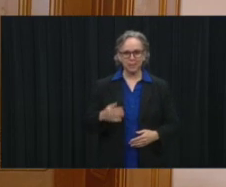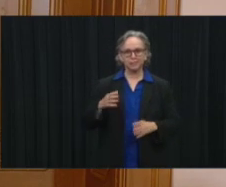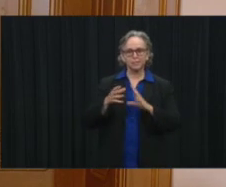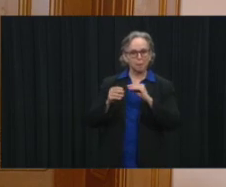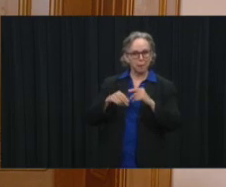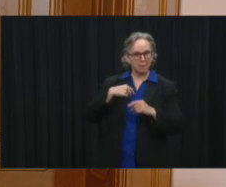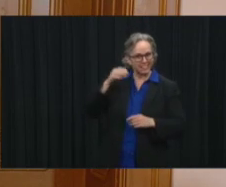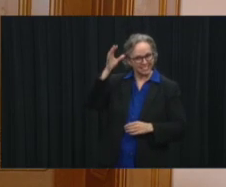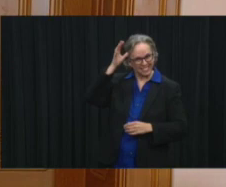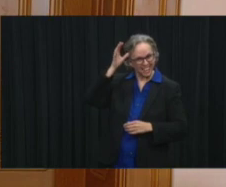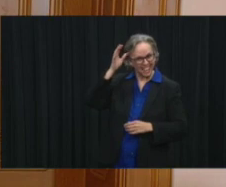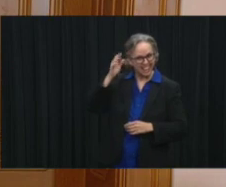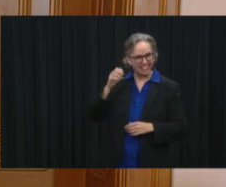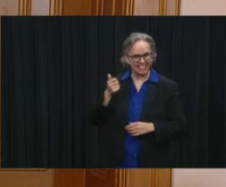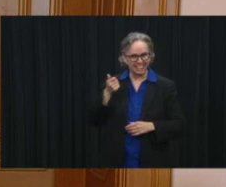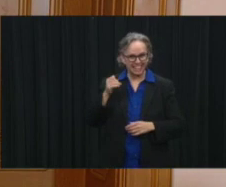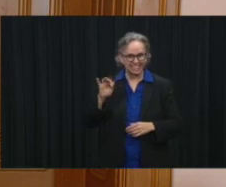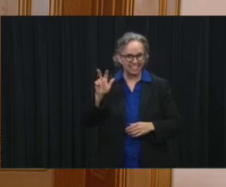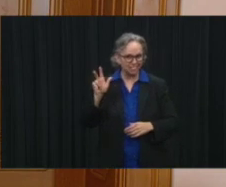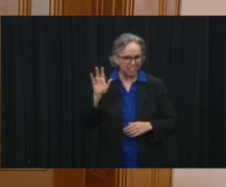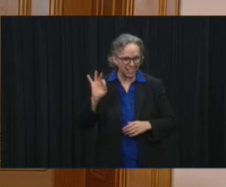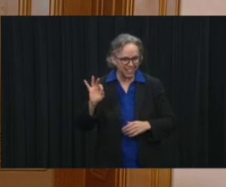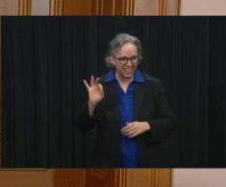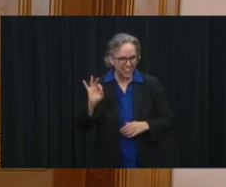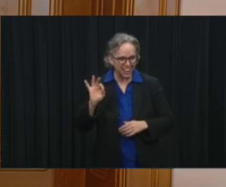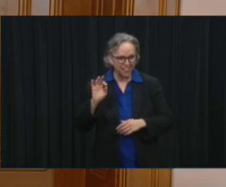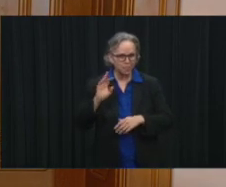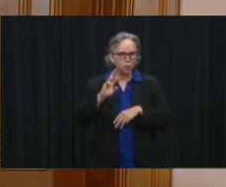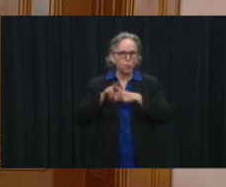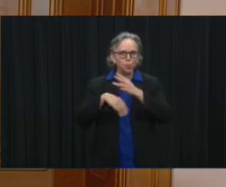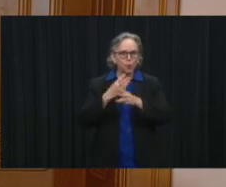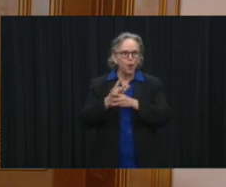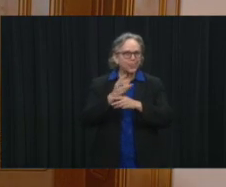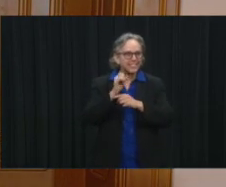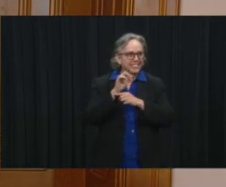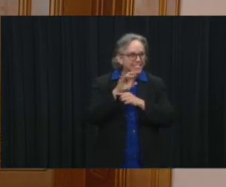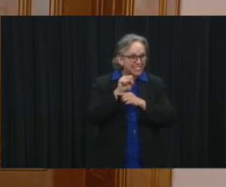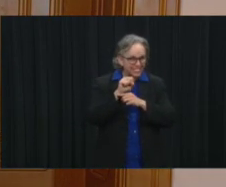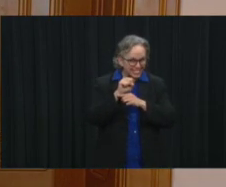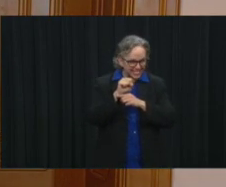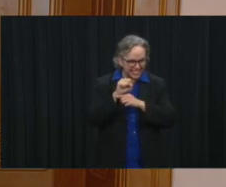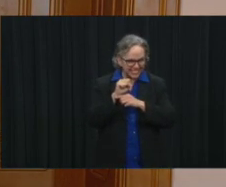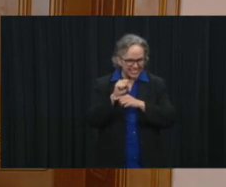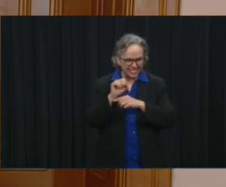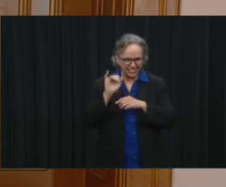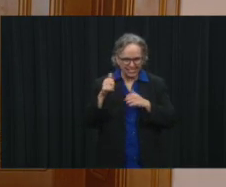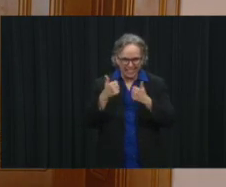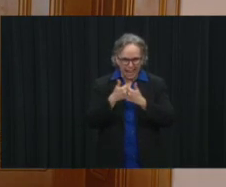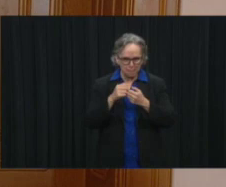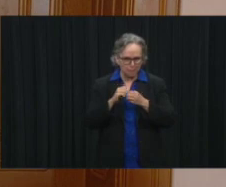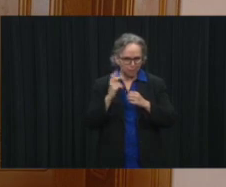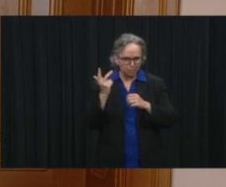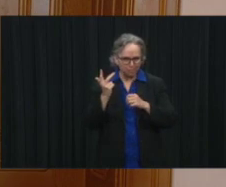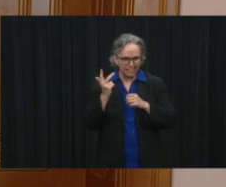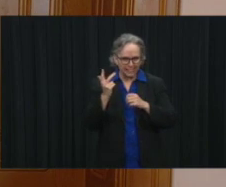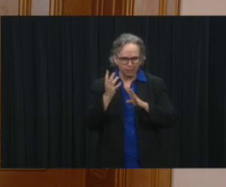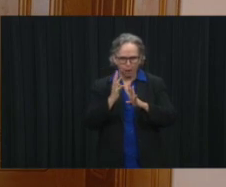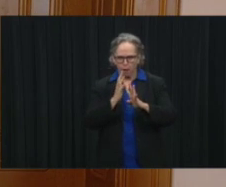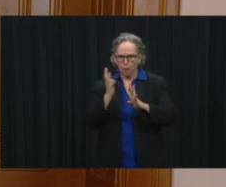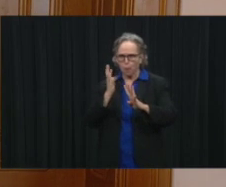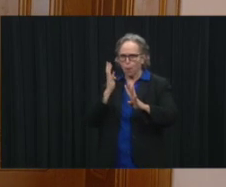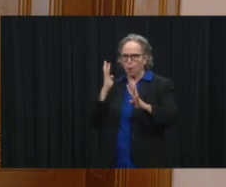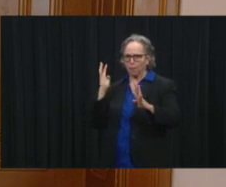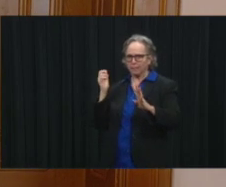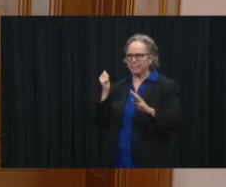1939 World Series, where he saw Game 3 and stood in line for, I guess, about 16 hours. A little